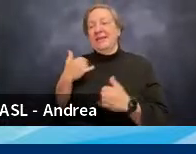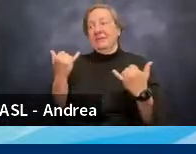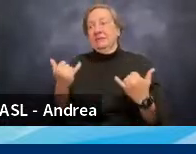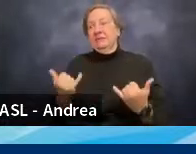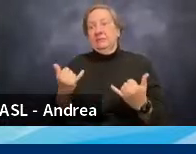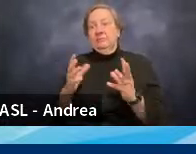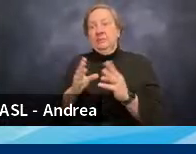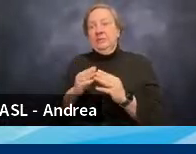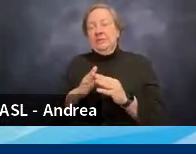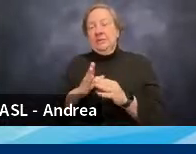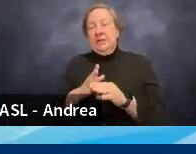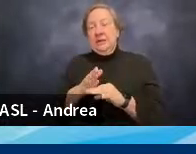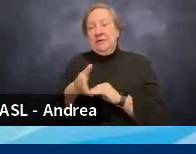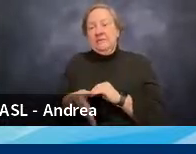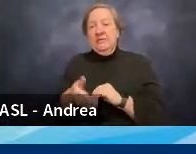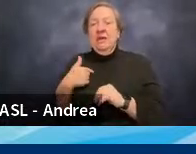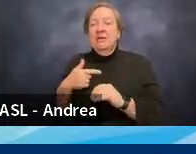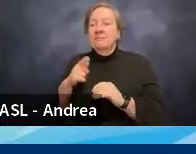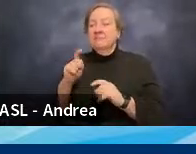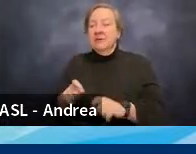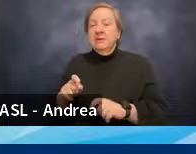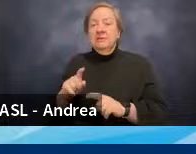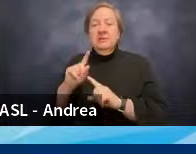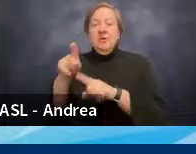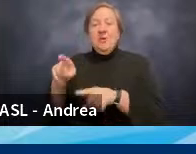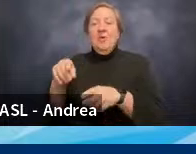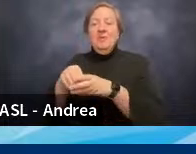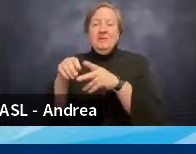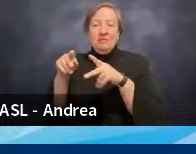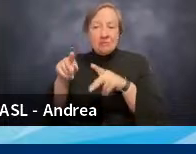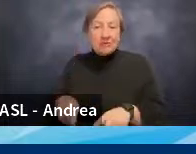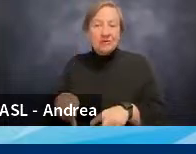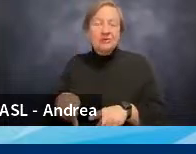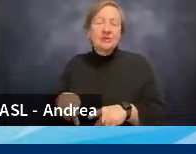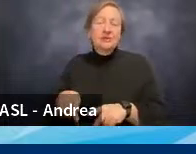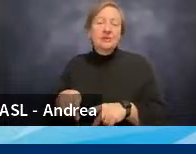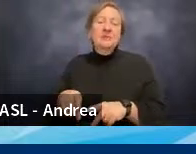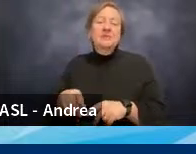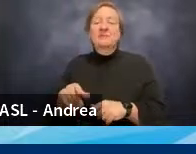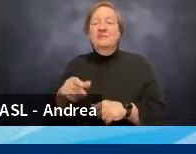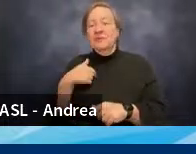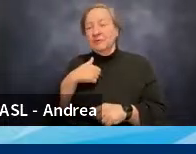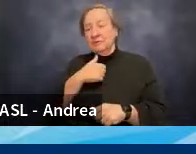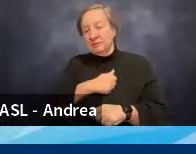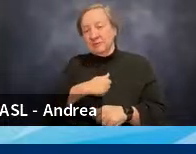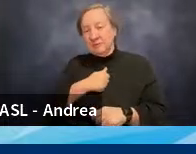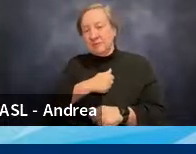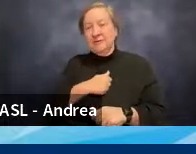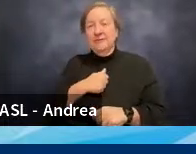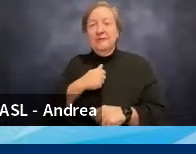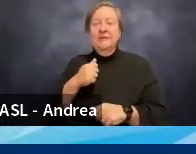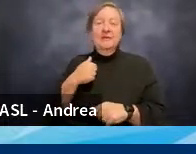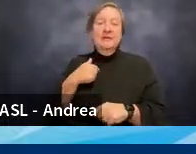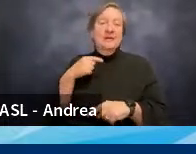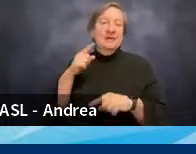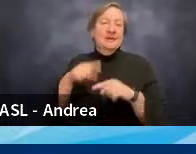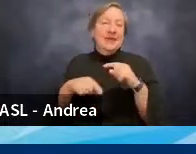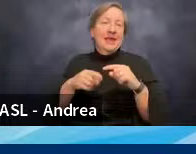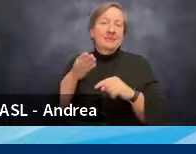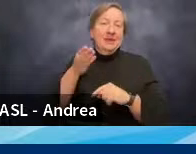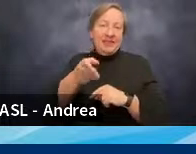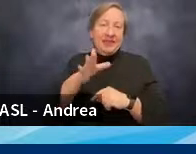meeting following that I have to be at in person, so I apologize for not being in the